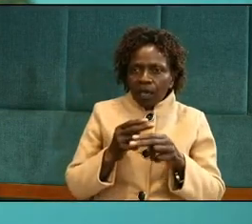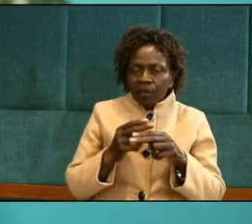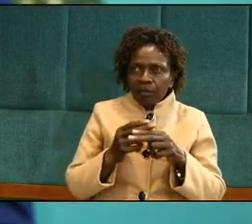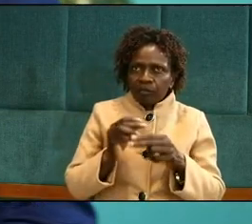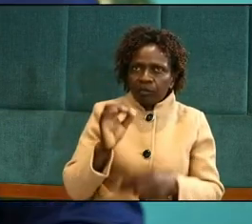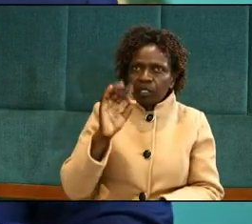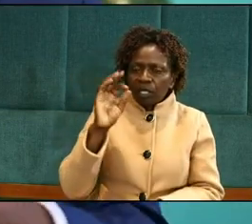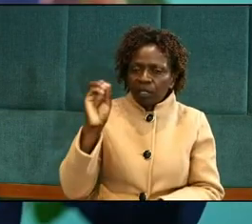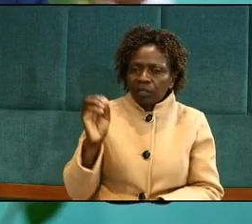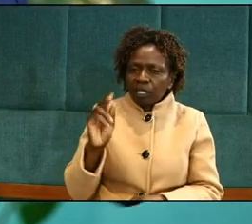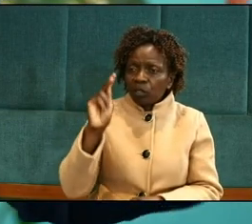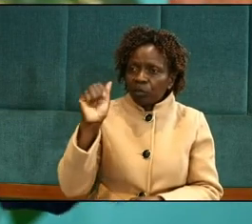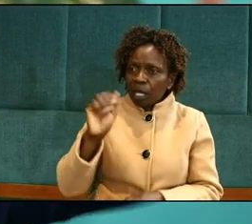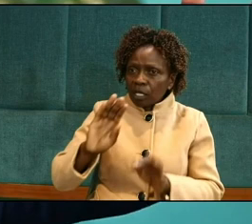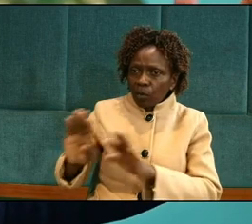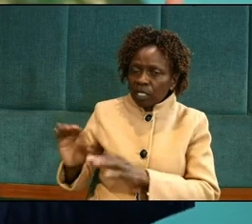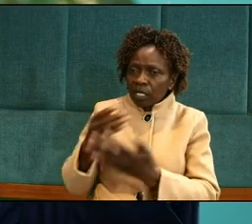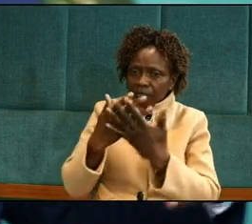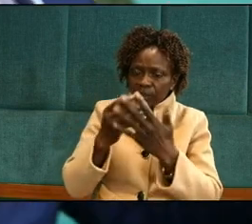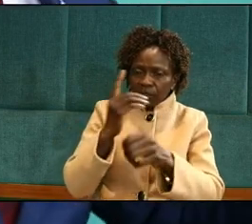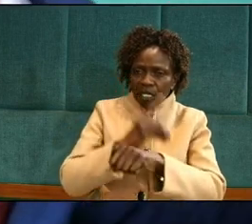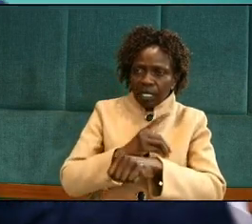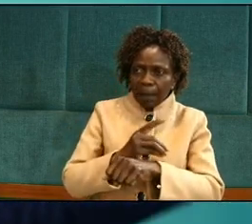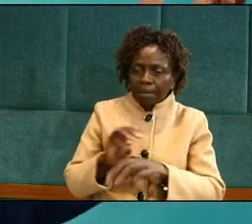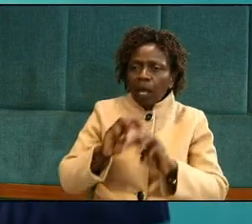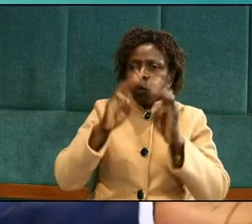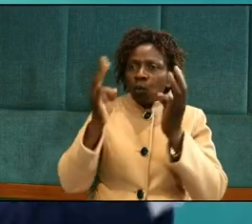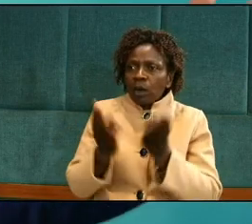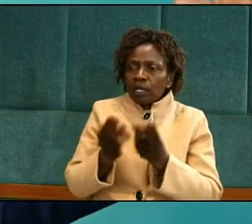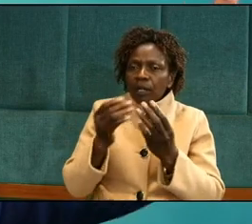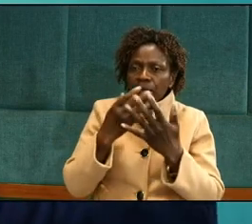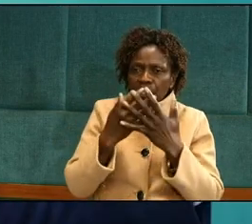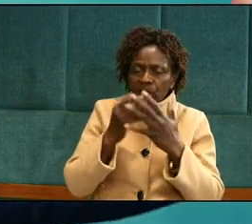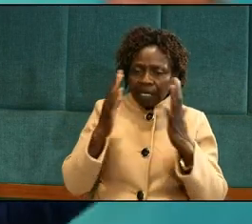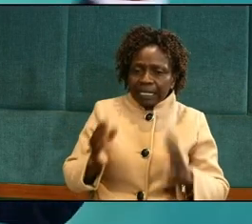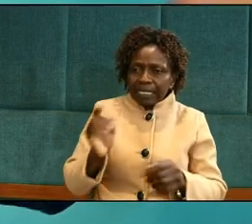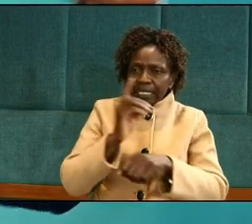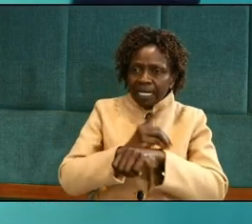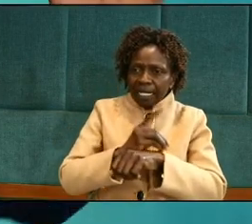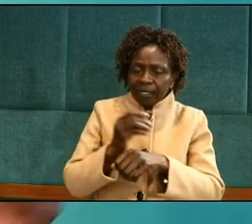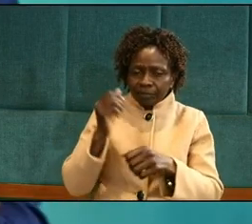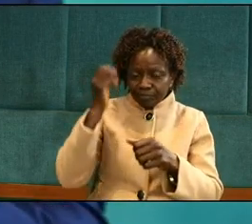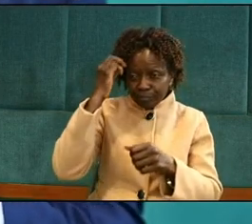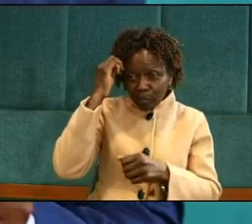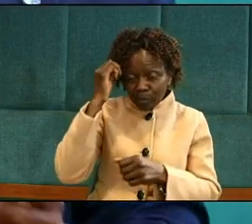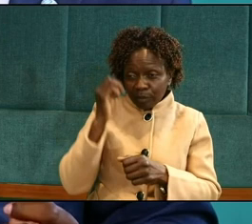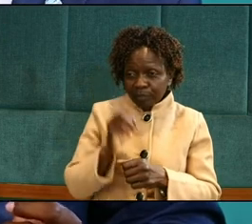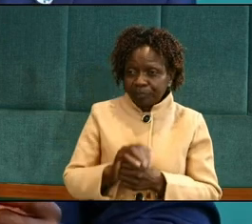from Lusaka. It was a prison's day. A World Prisoners Day commemoration, something like